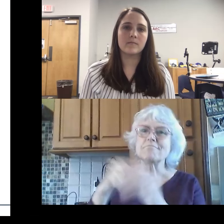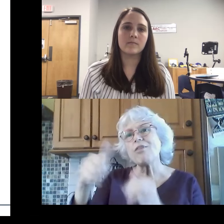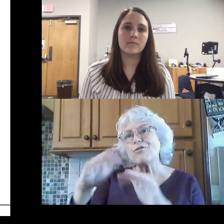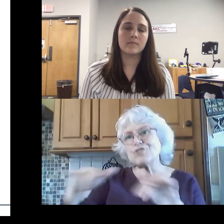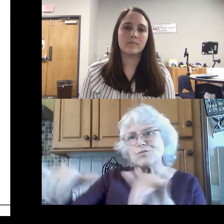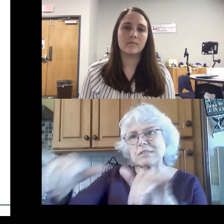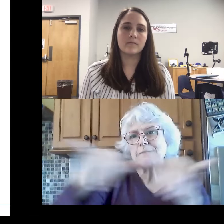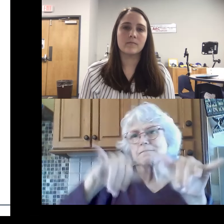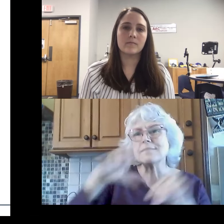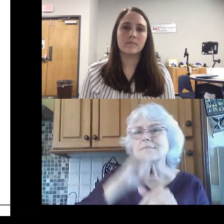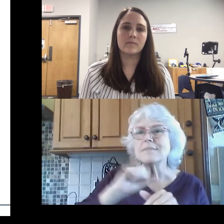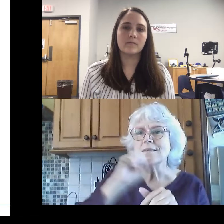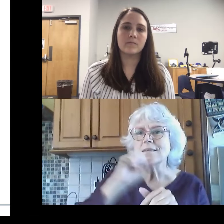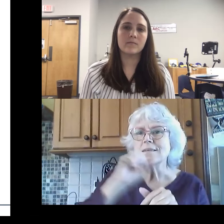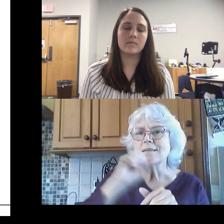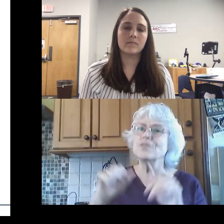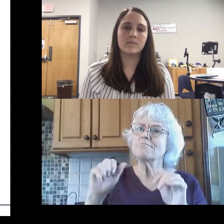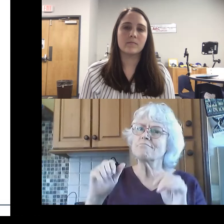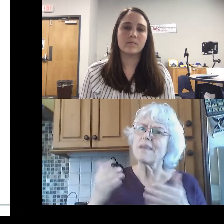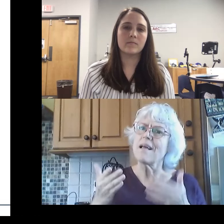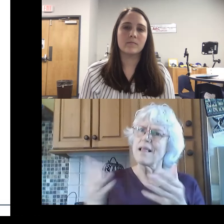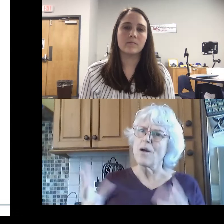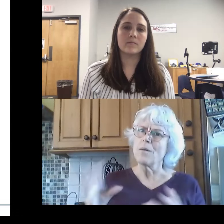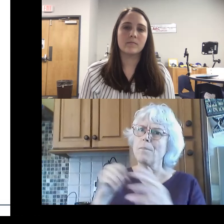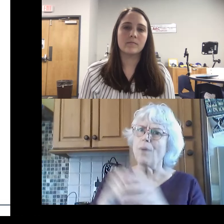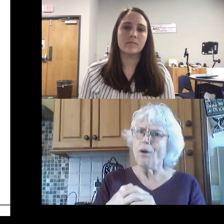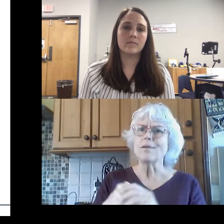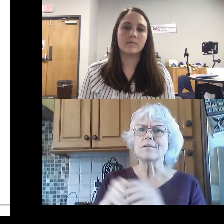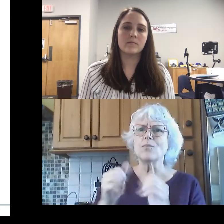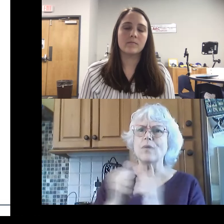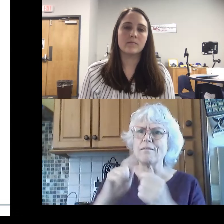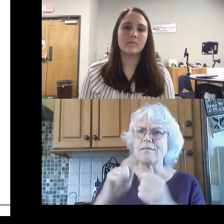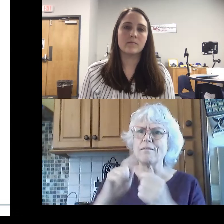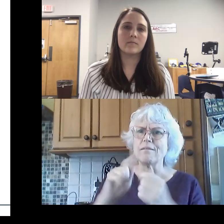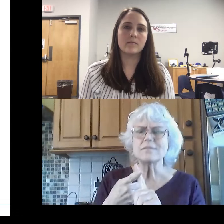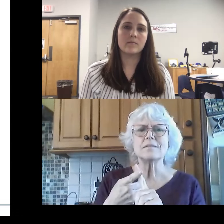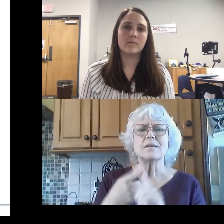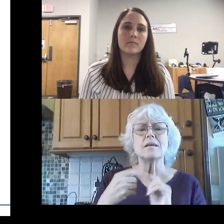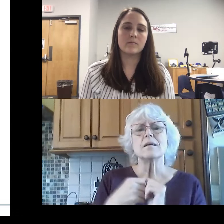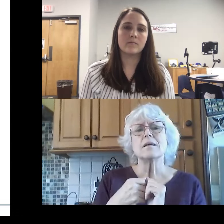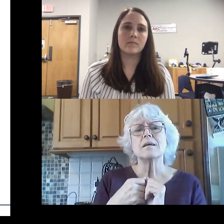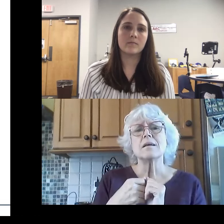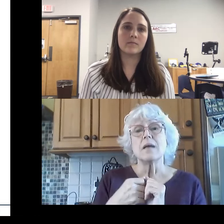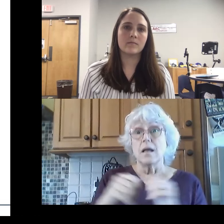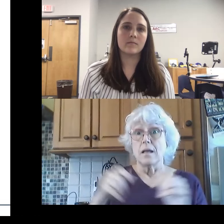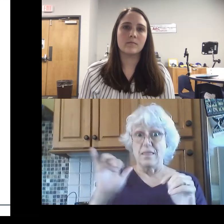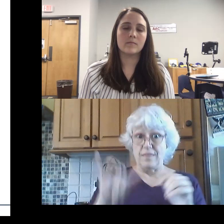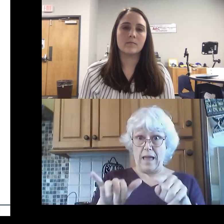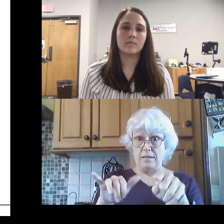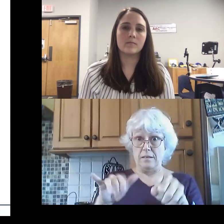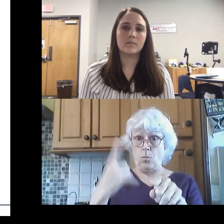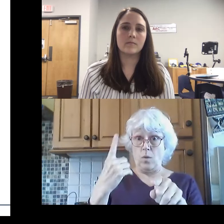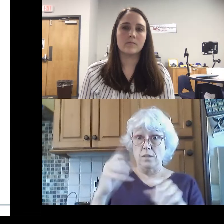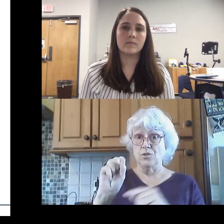and allow them access to different toys and play. There's all different types of switch that can be used